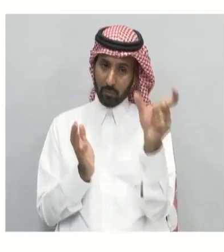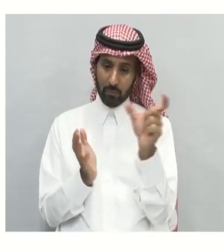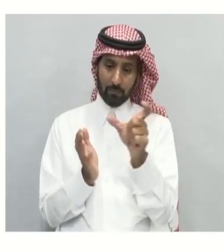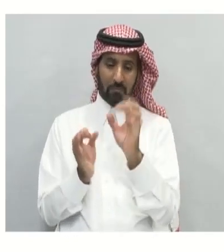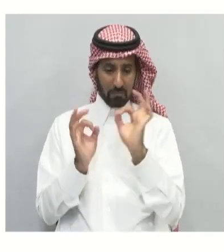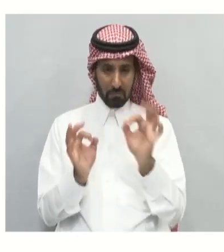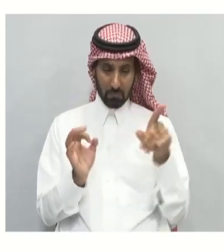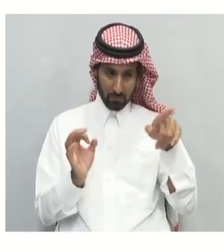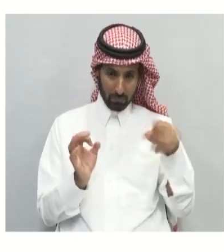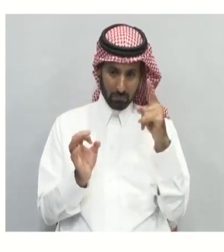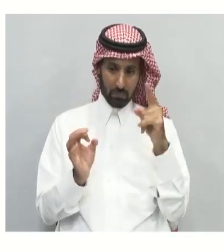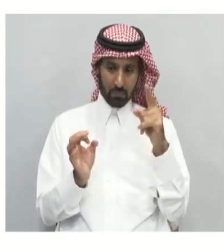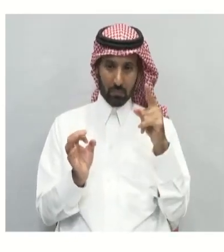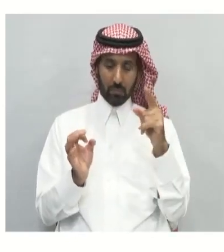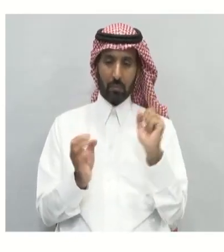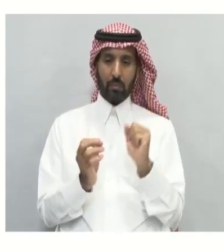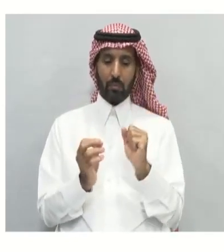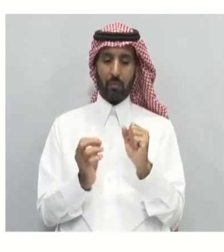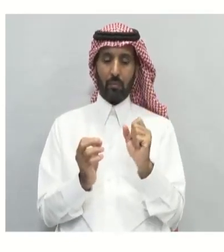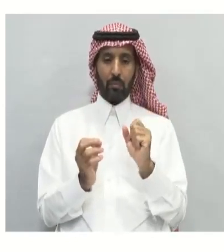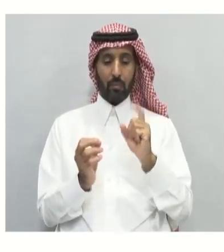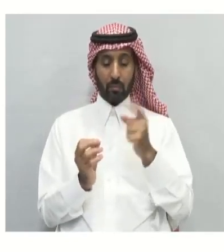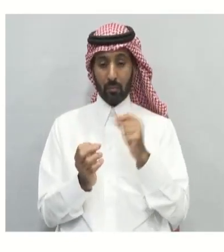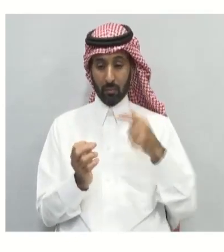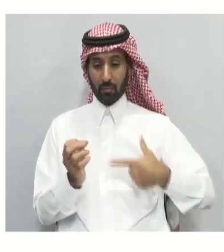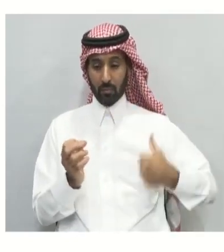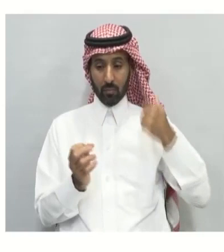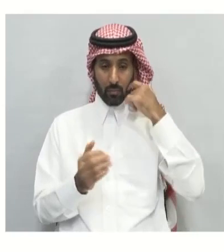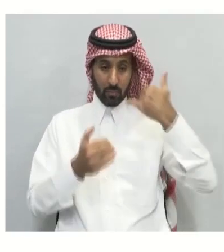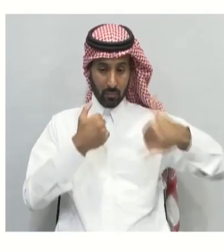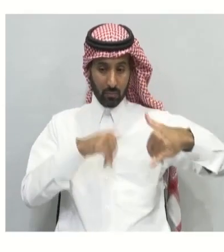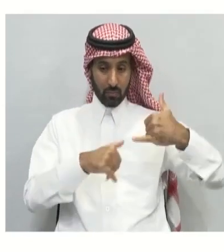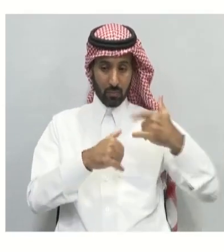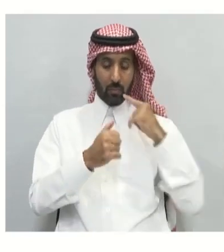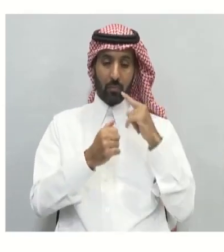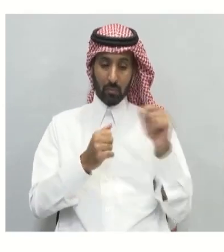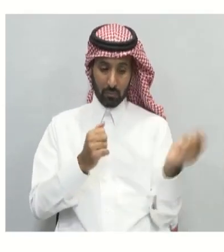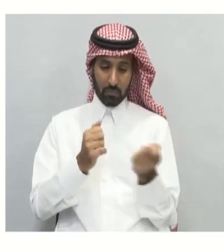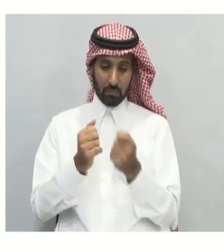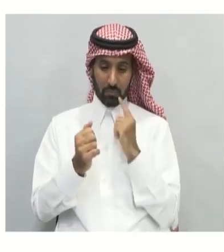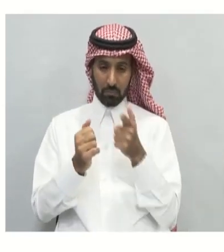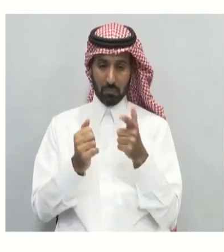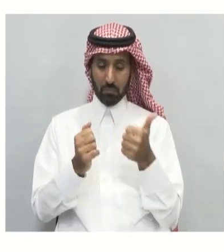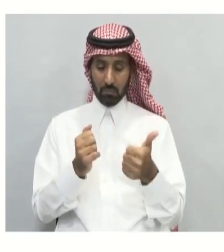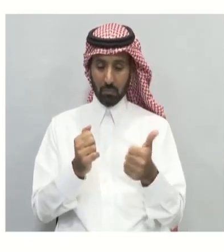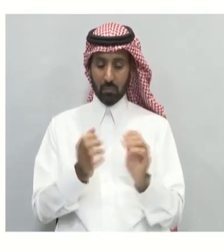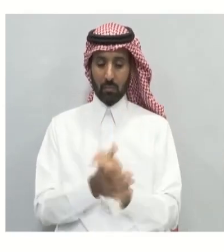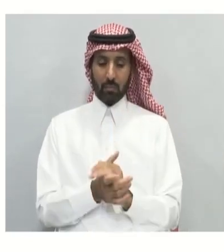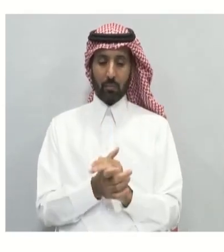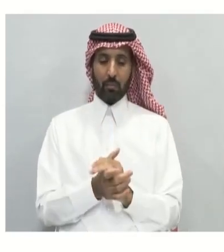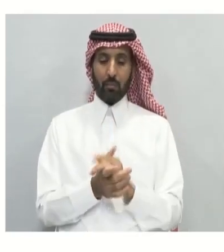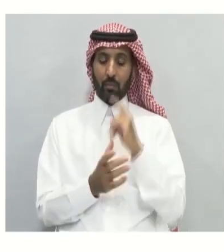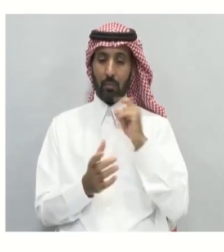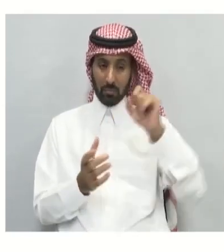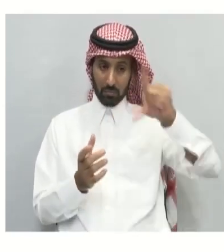sure that all the words are written correctly. The names of the streets or the roads are written the way they are. Make sure